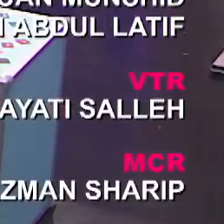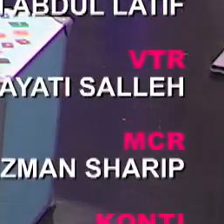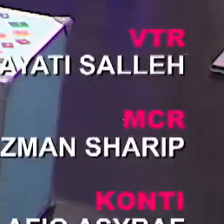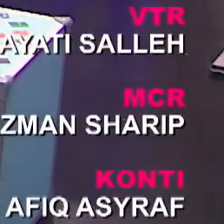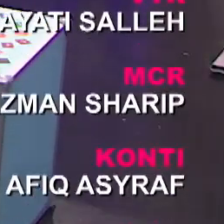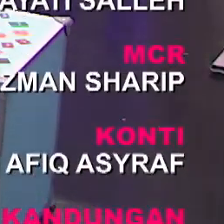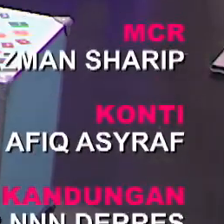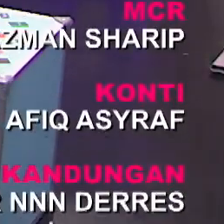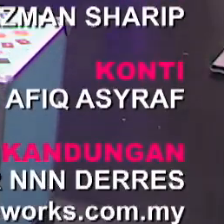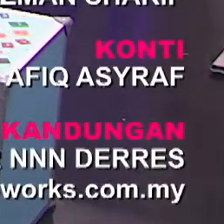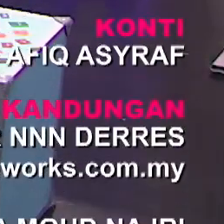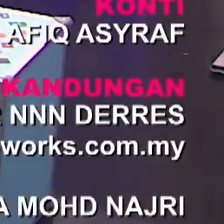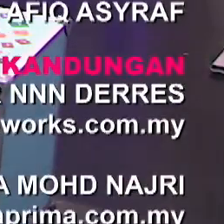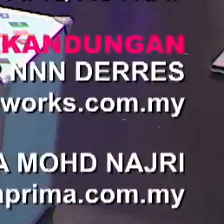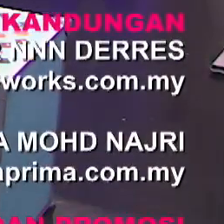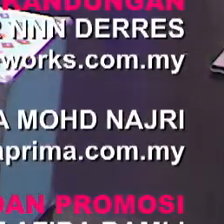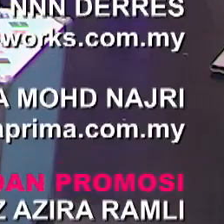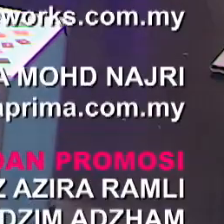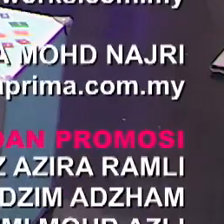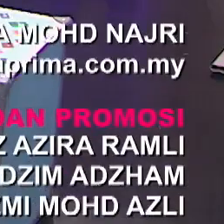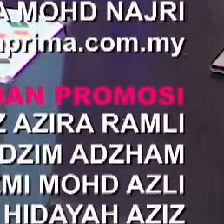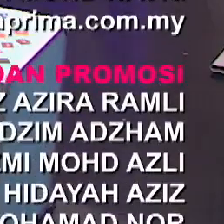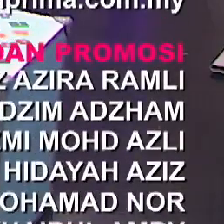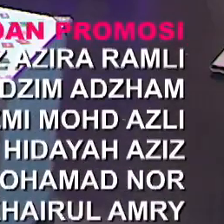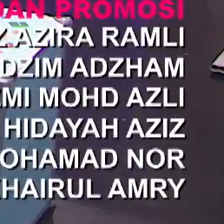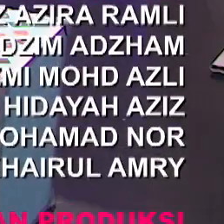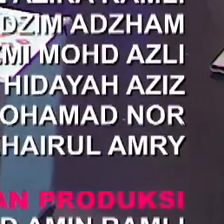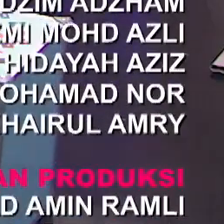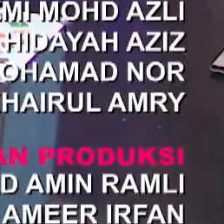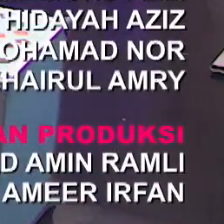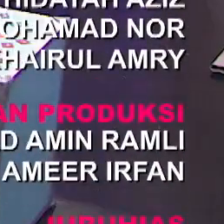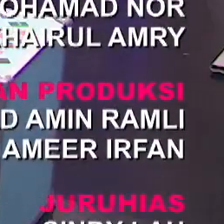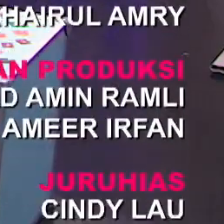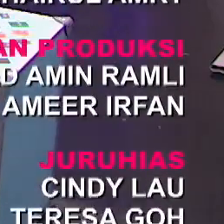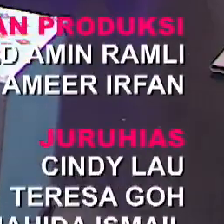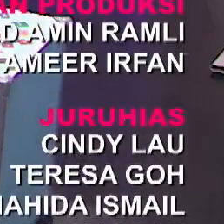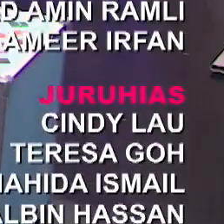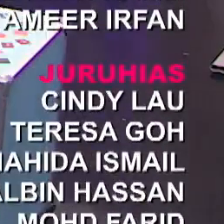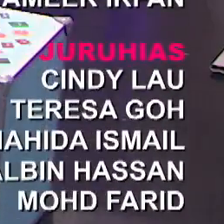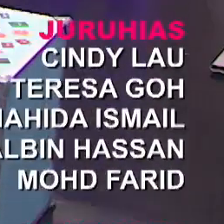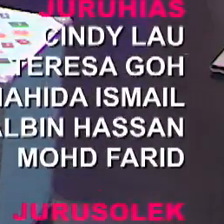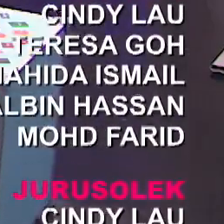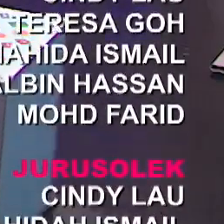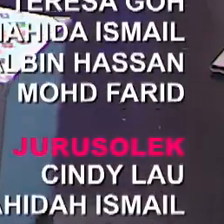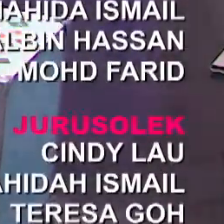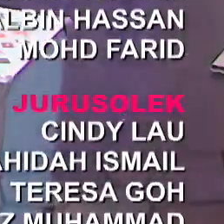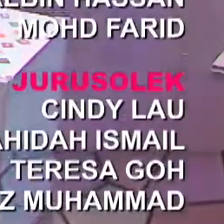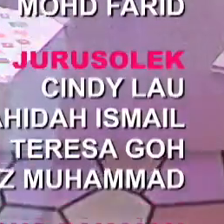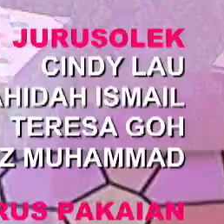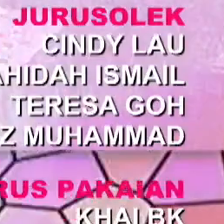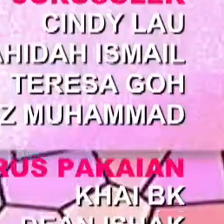Let's discover. Let's explore KCS method and so much